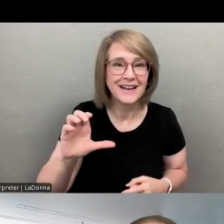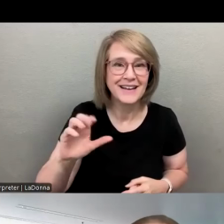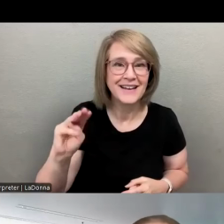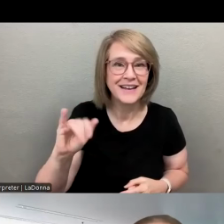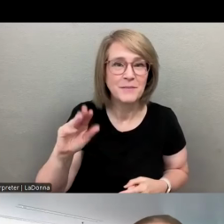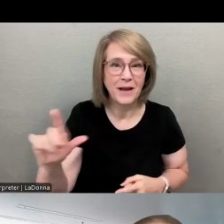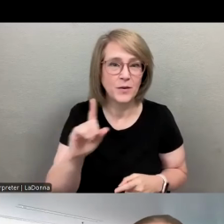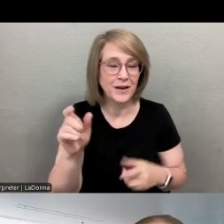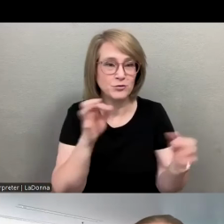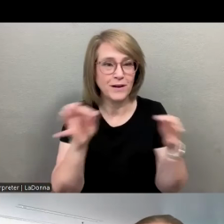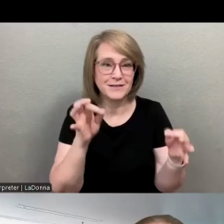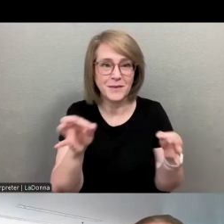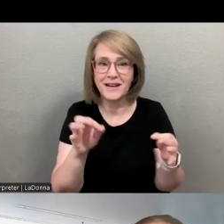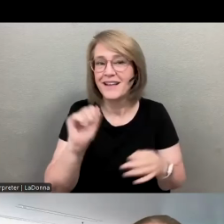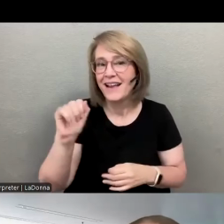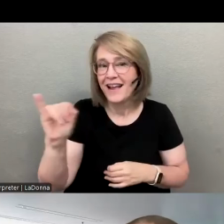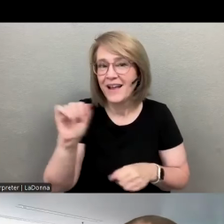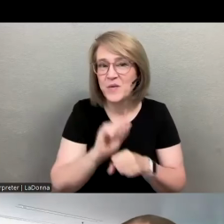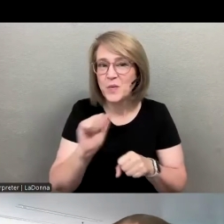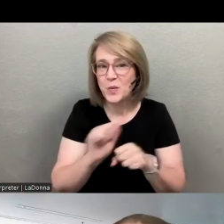to justify the AI workforce